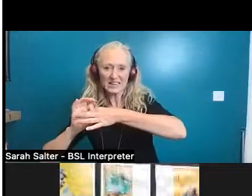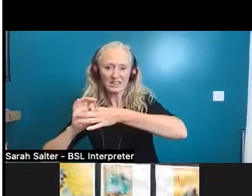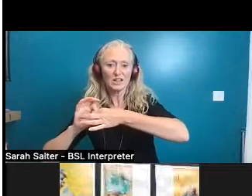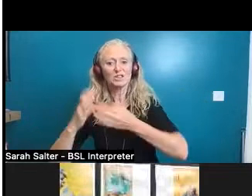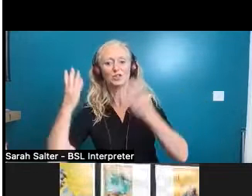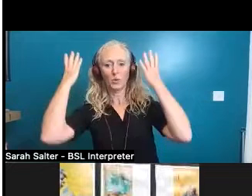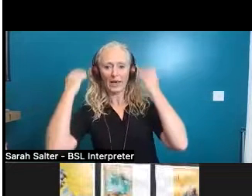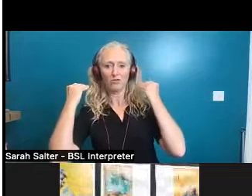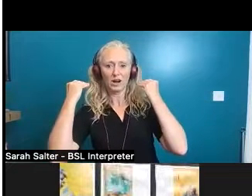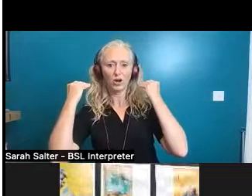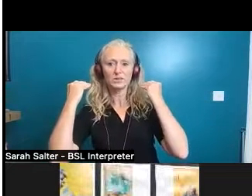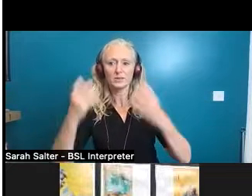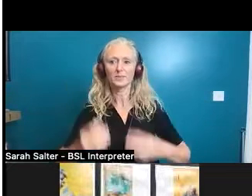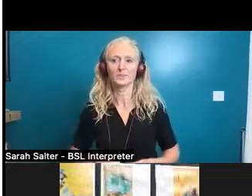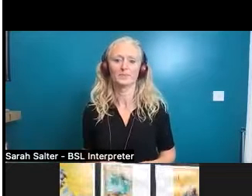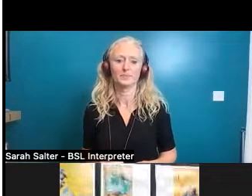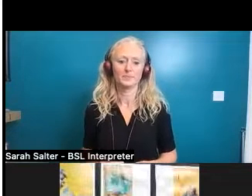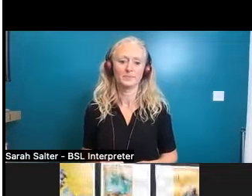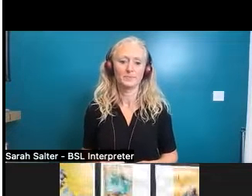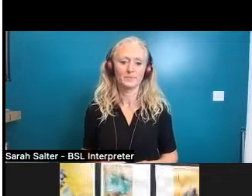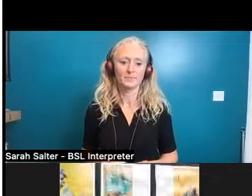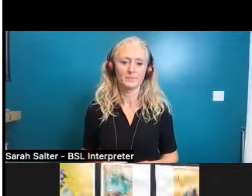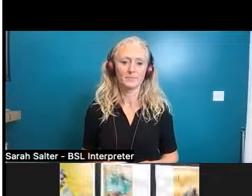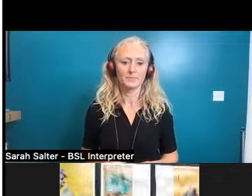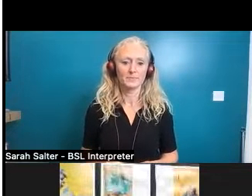those early hospital episodes.